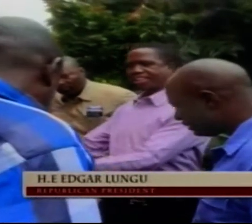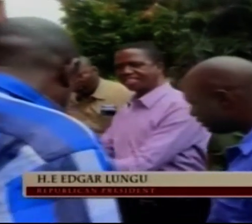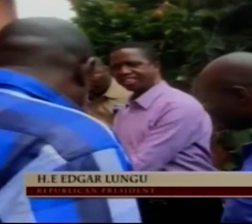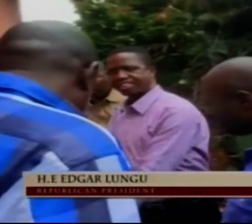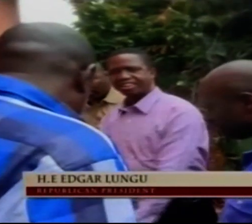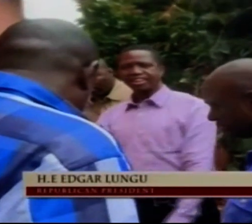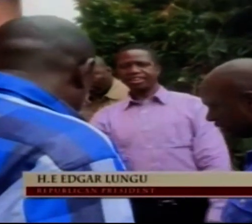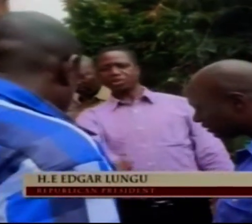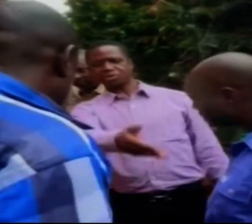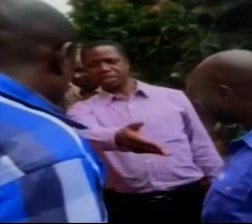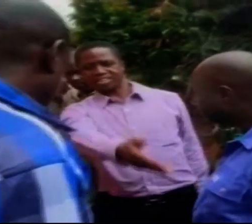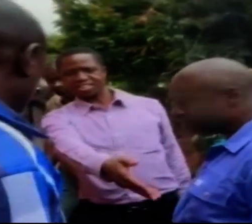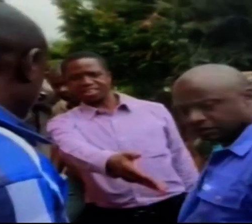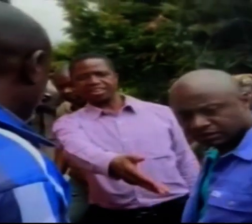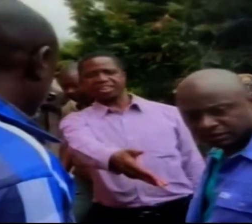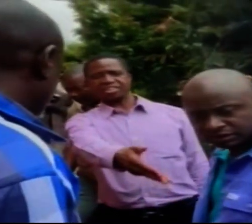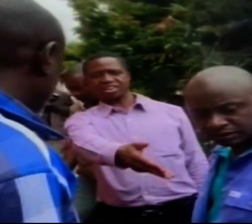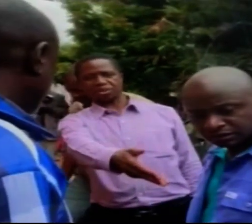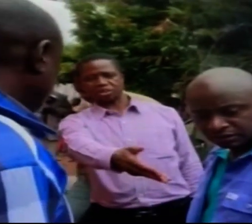From the kitchen, it goes to that